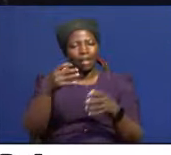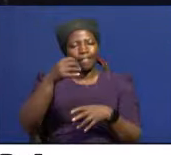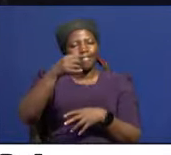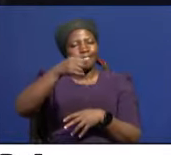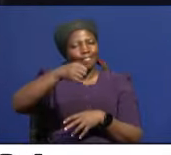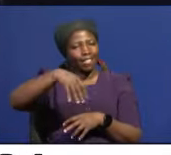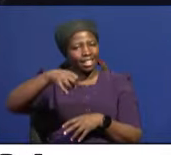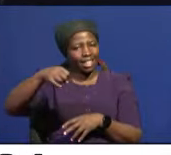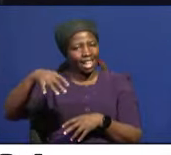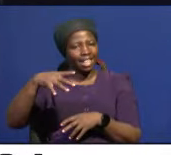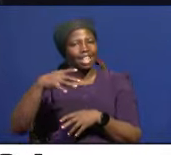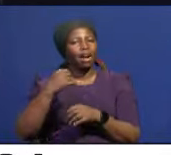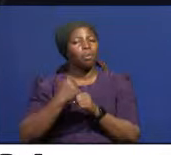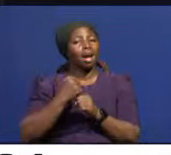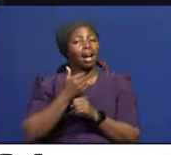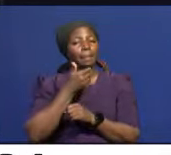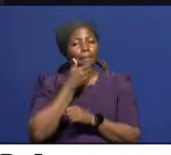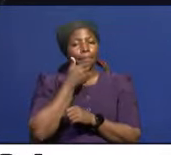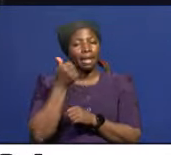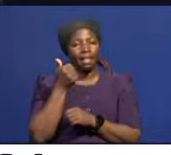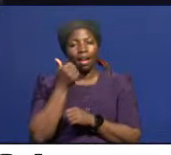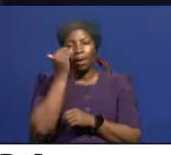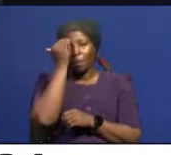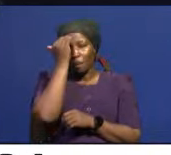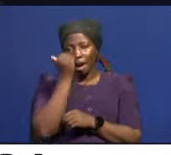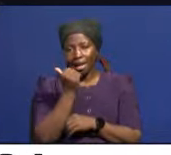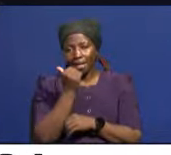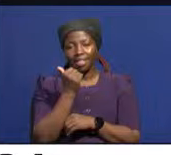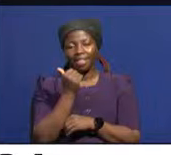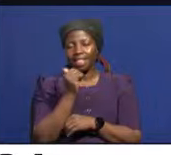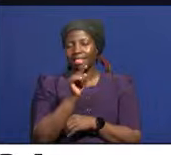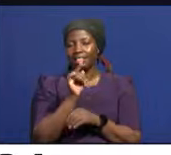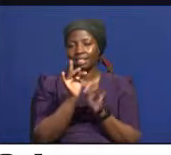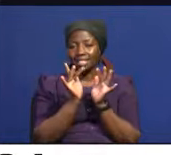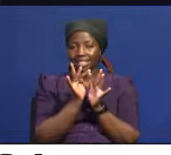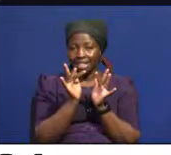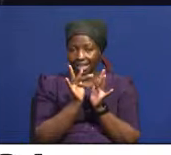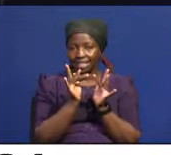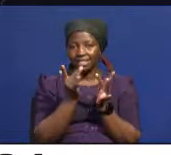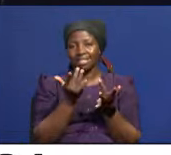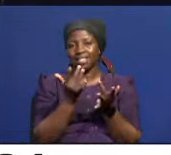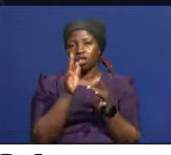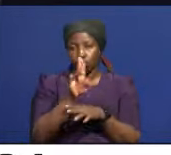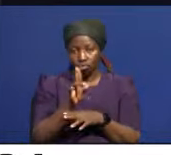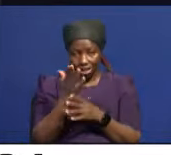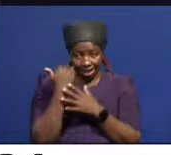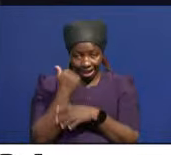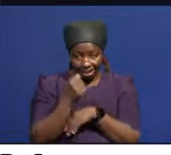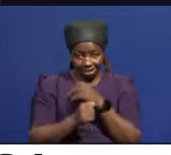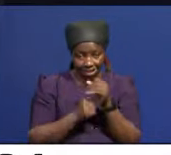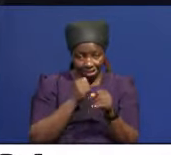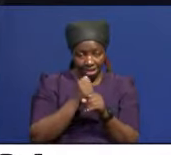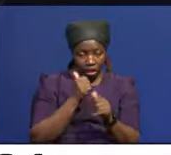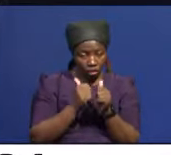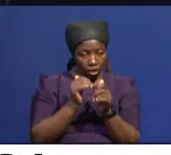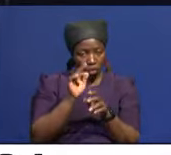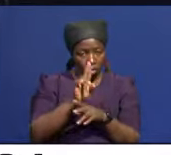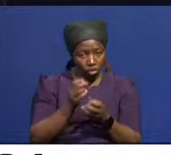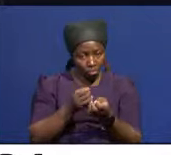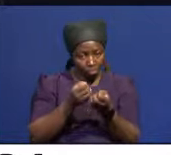efficient. Because of the e-voucher last year, which we used to distribute our